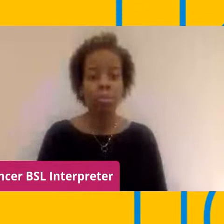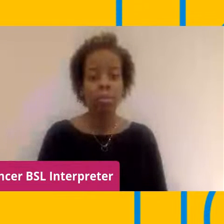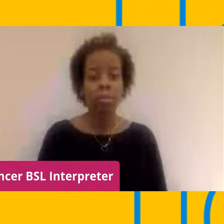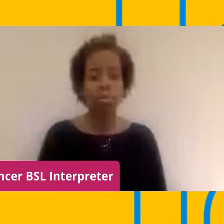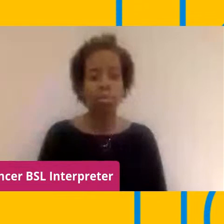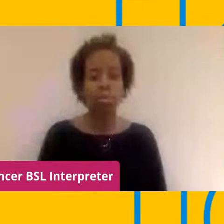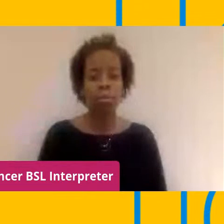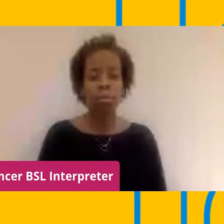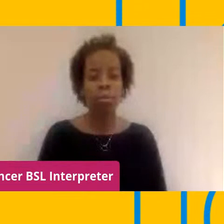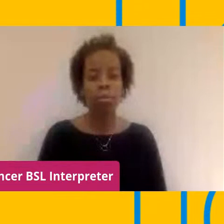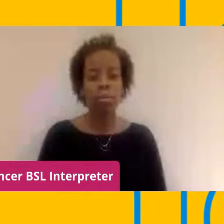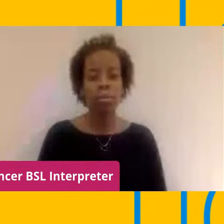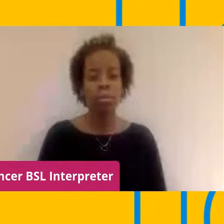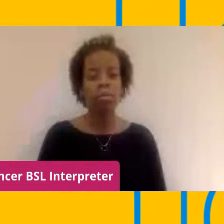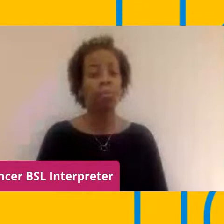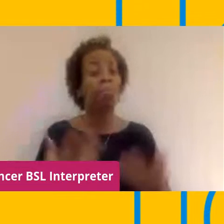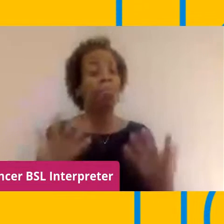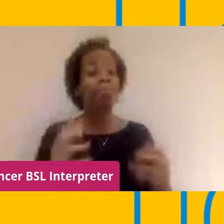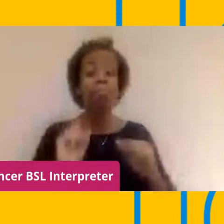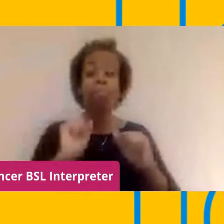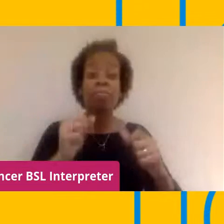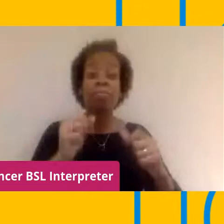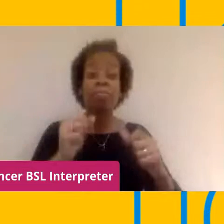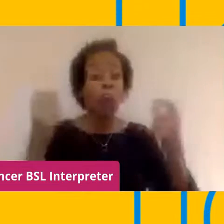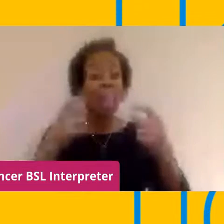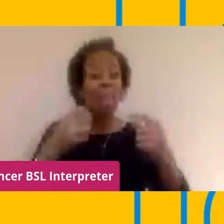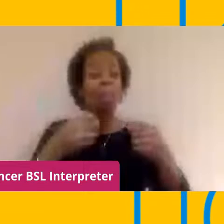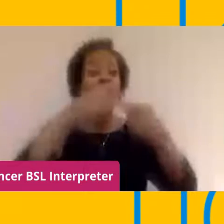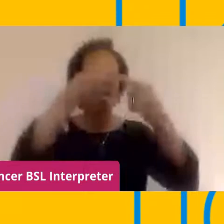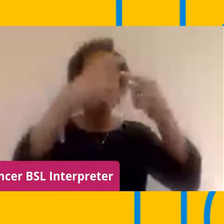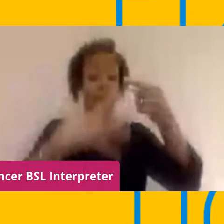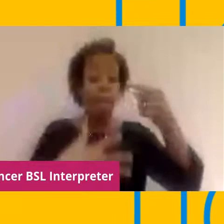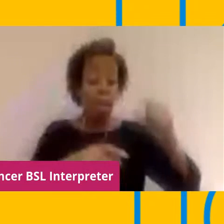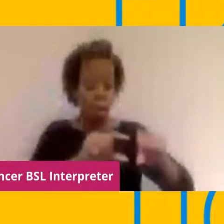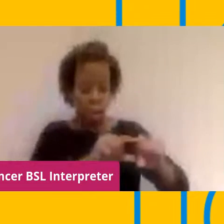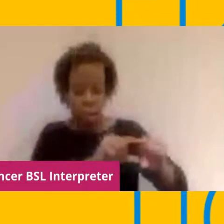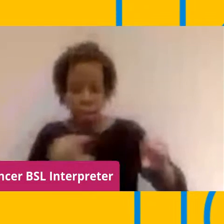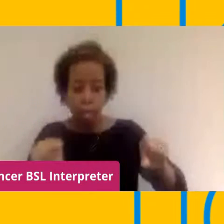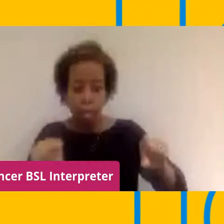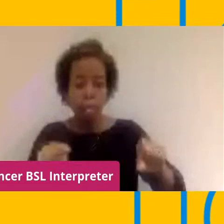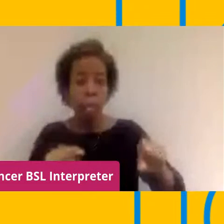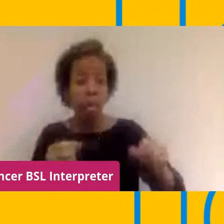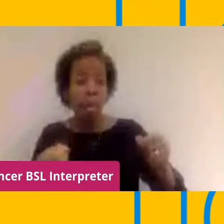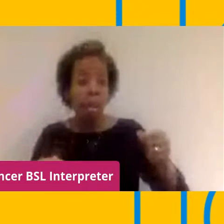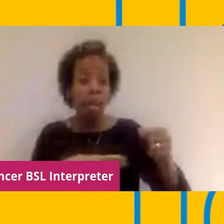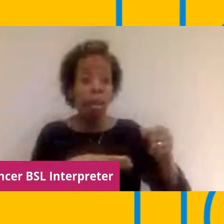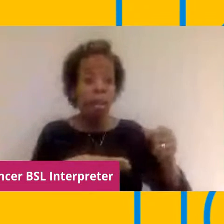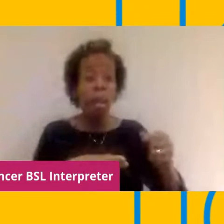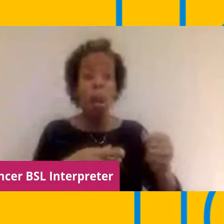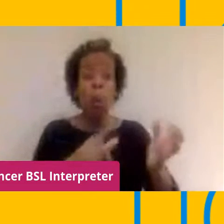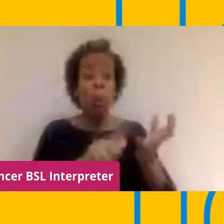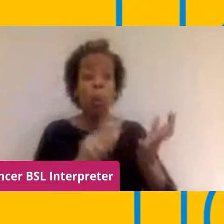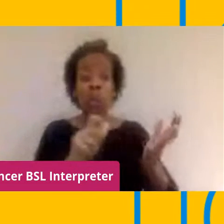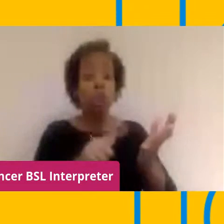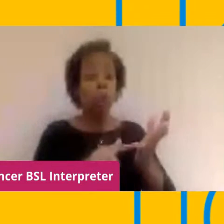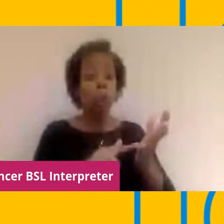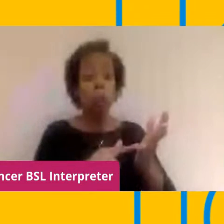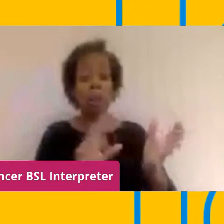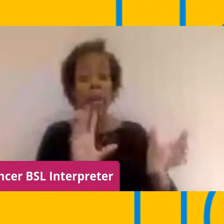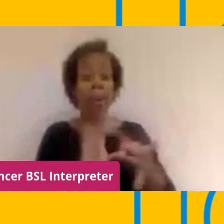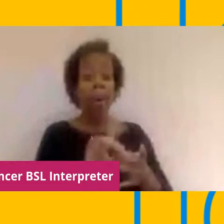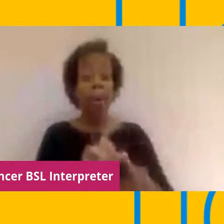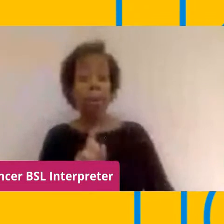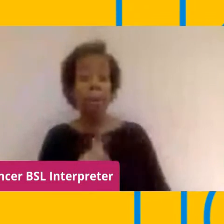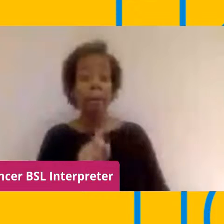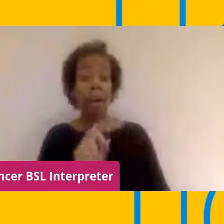Small things like adding a UCU tag on the end of your emails, putting the joining link in, just saying that you're an active member of UCU, please join us,